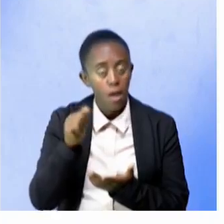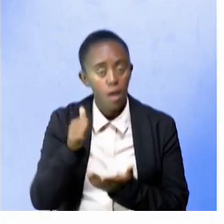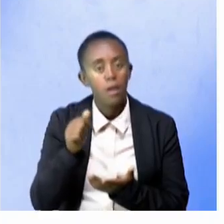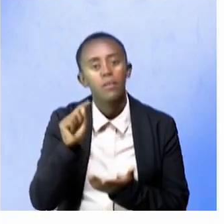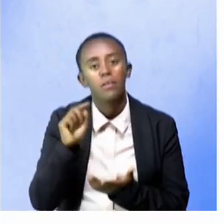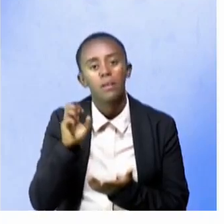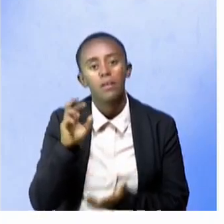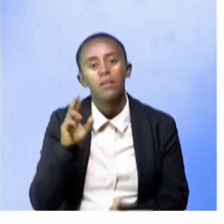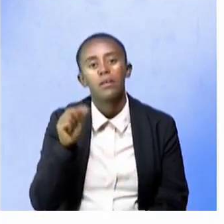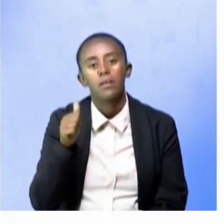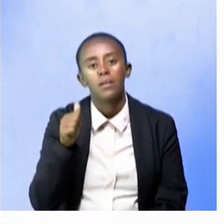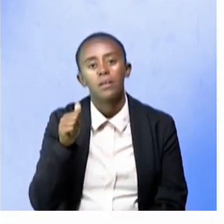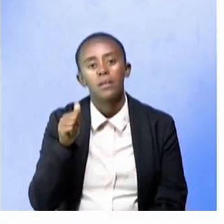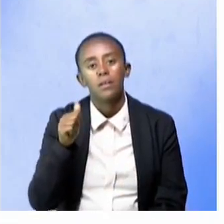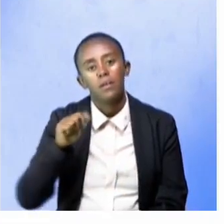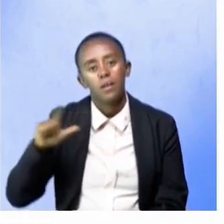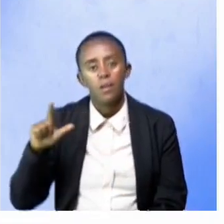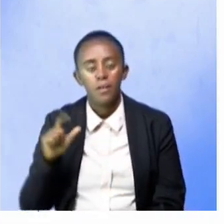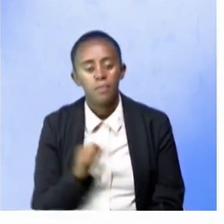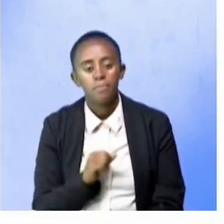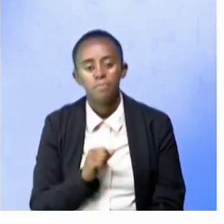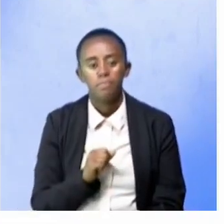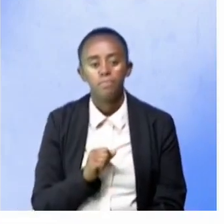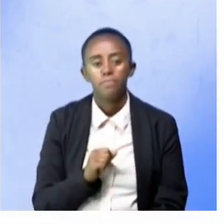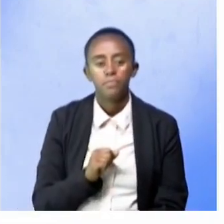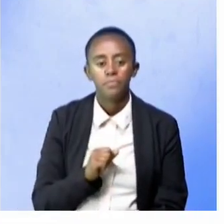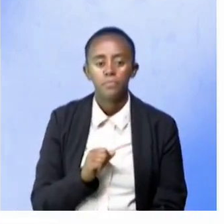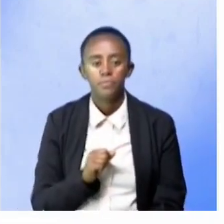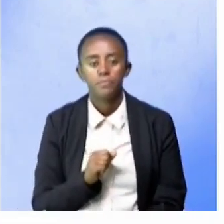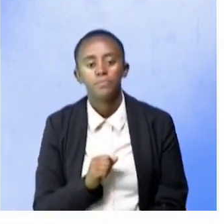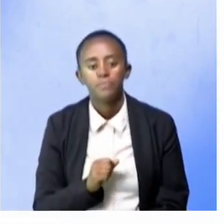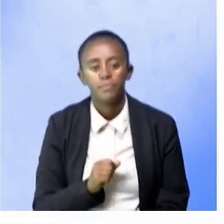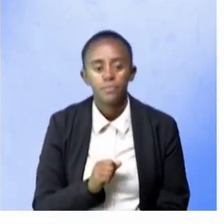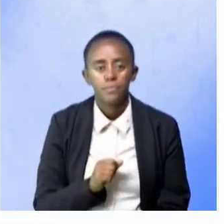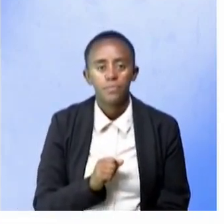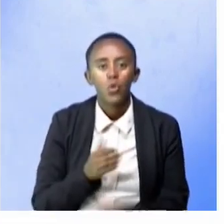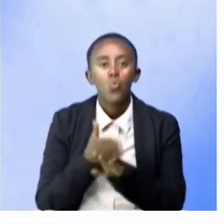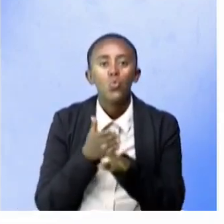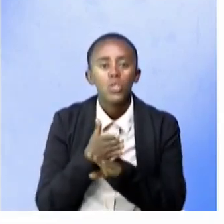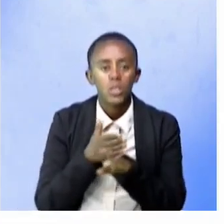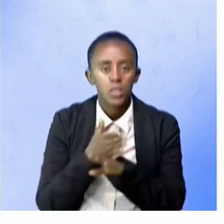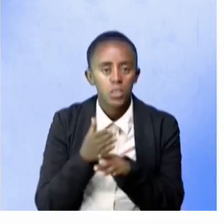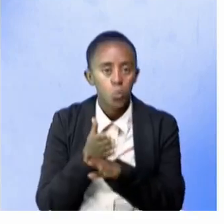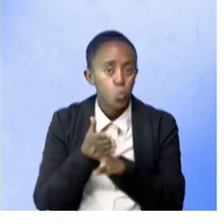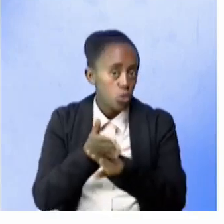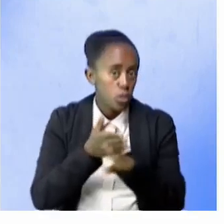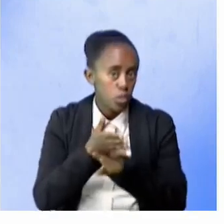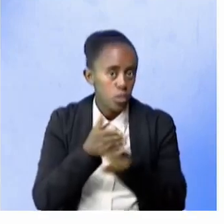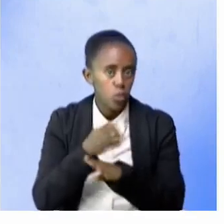Material. Let's go. Wooden.